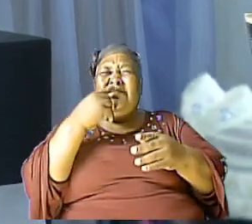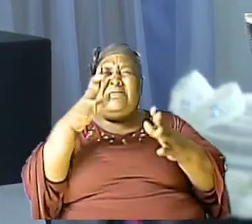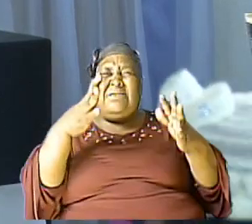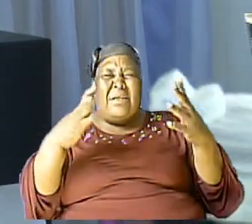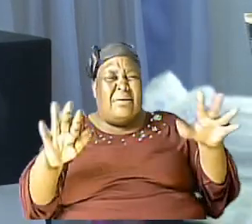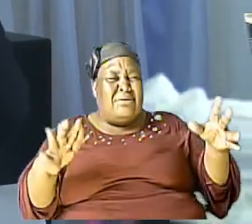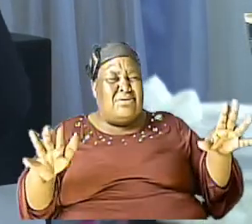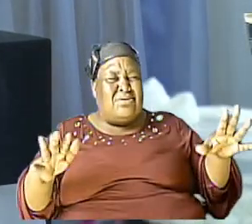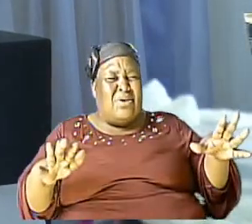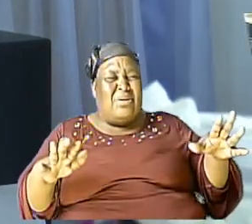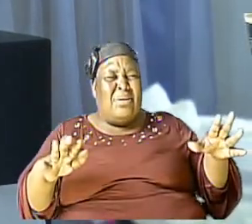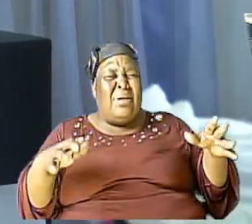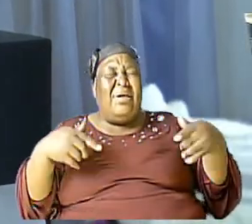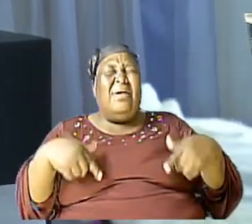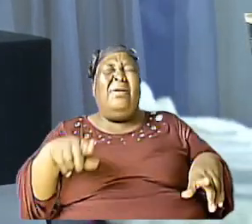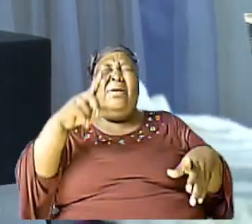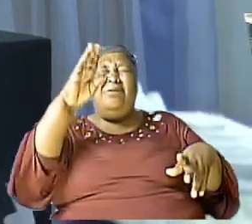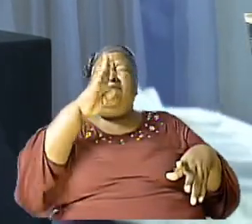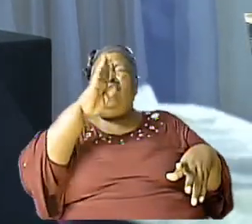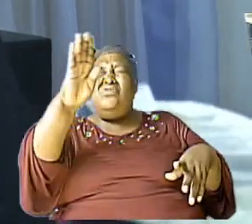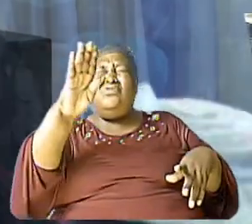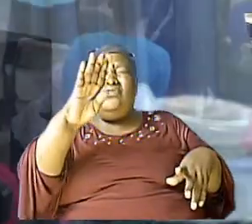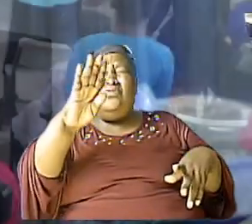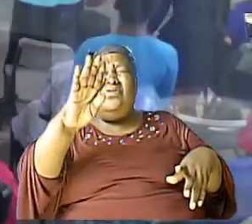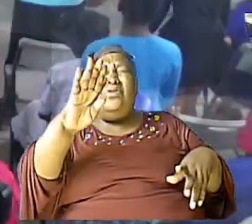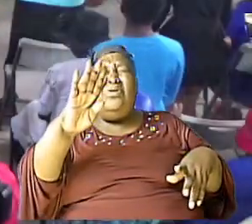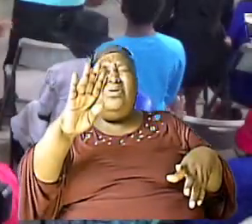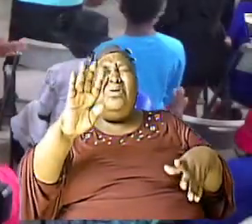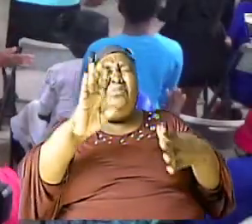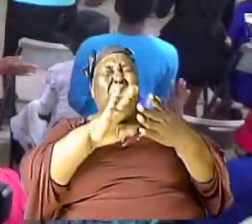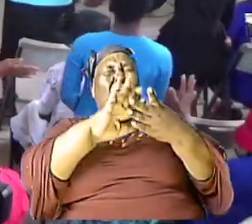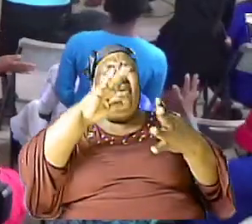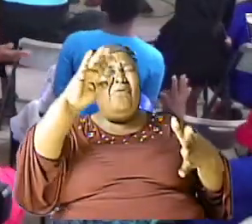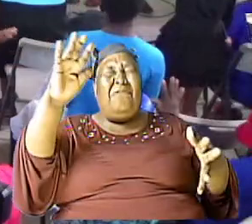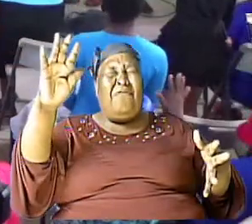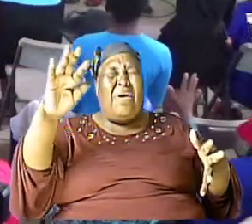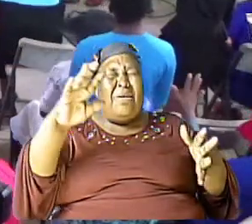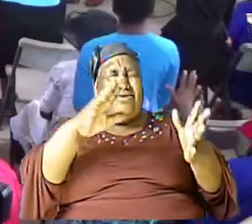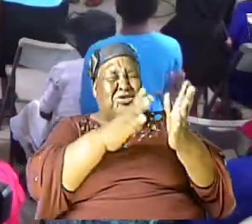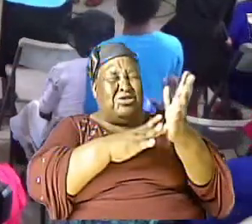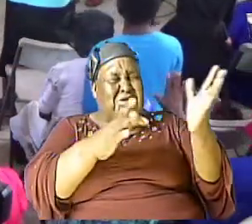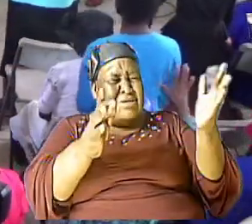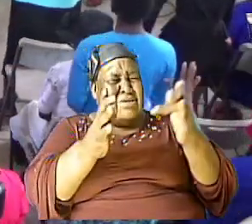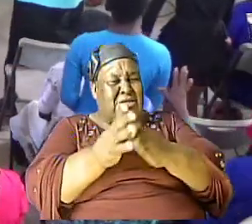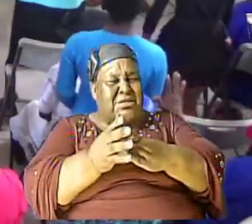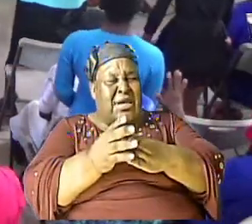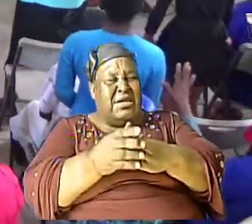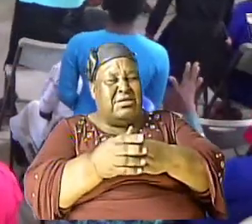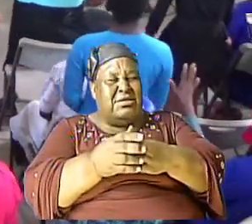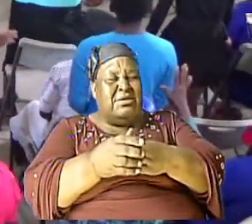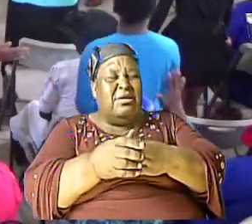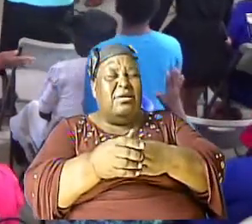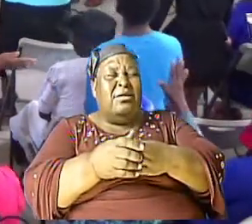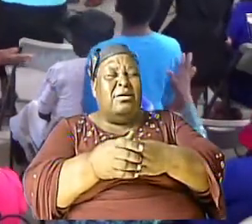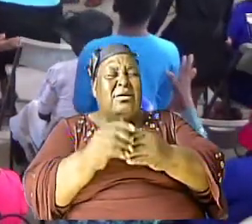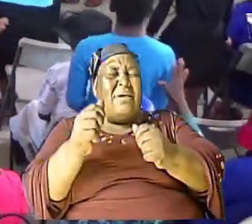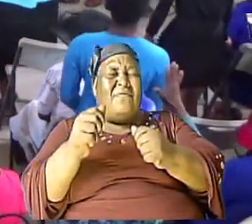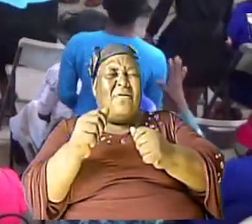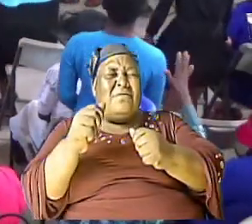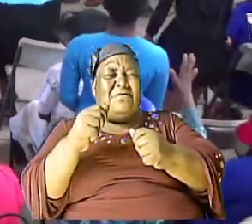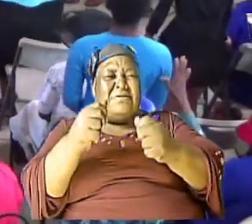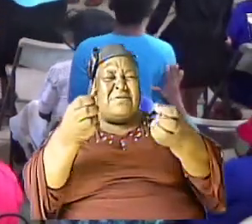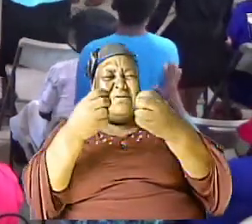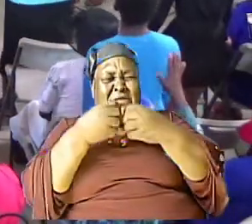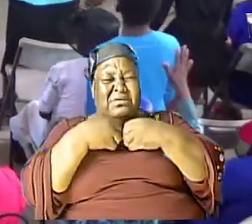body. I present them to you, strengthen them in the inward parts. Let there be no lifting up of a white